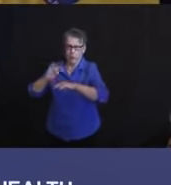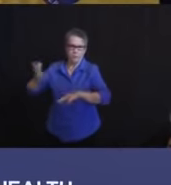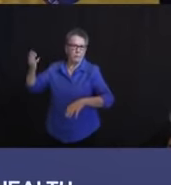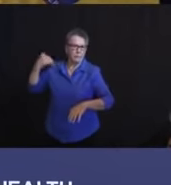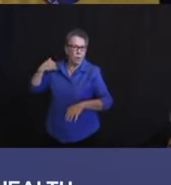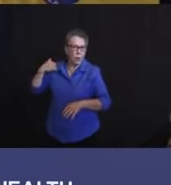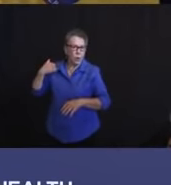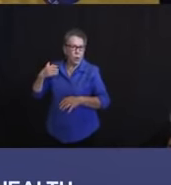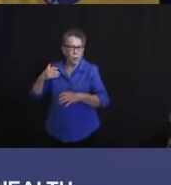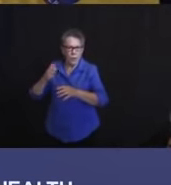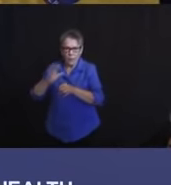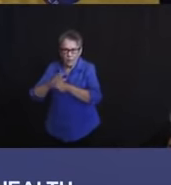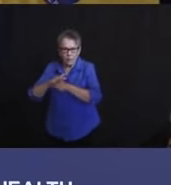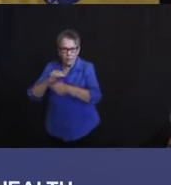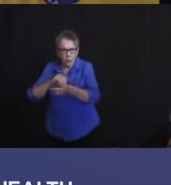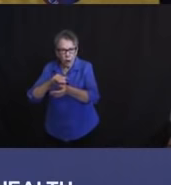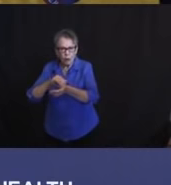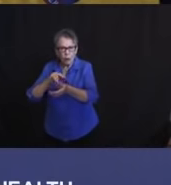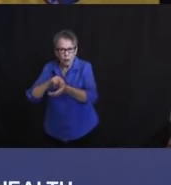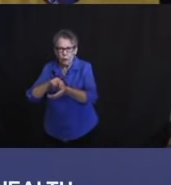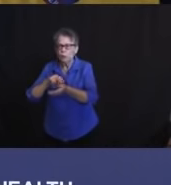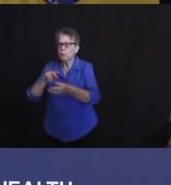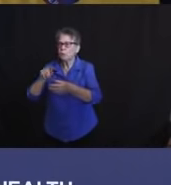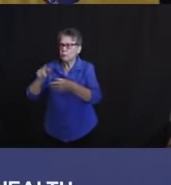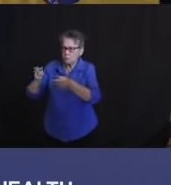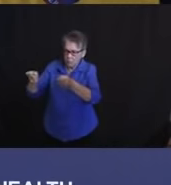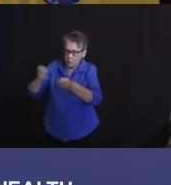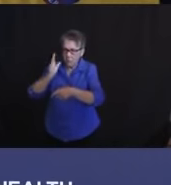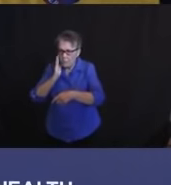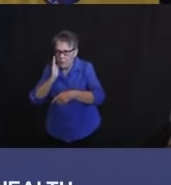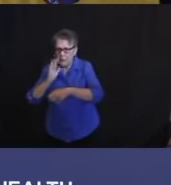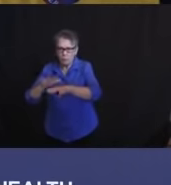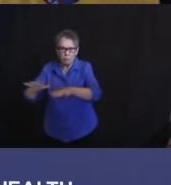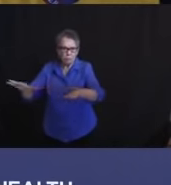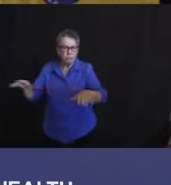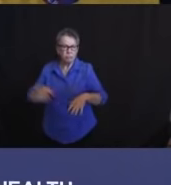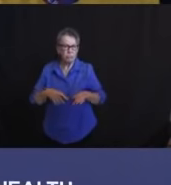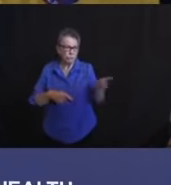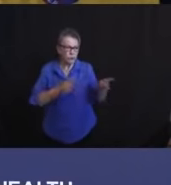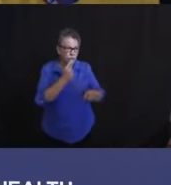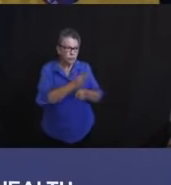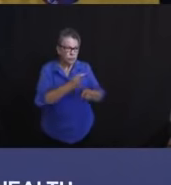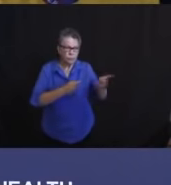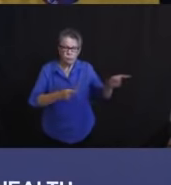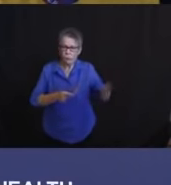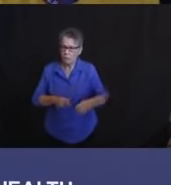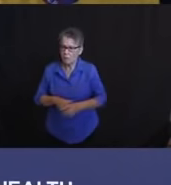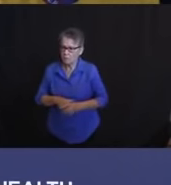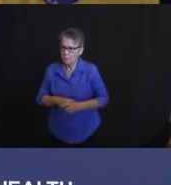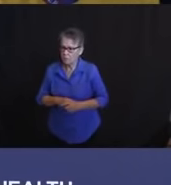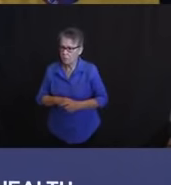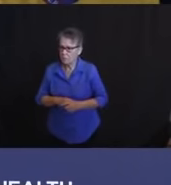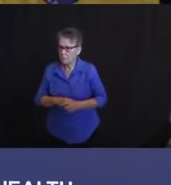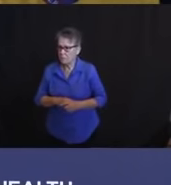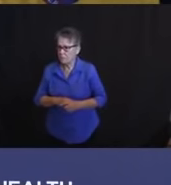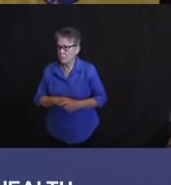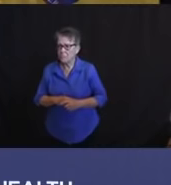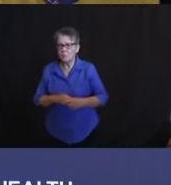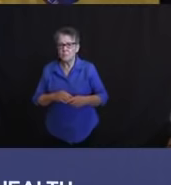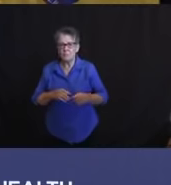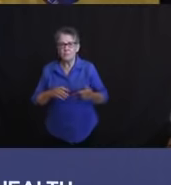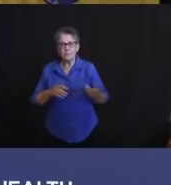We're not going to start patting ourselves on the back and just literally dropping all. We can't do that responsibly,